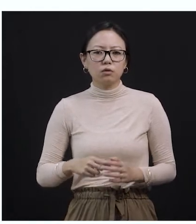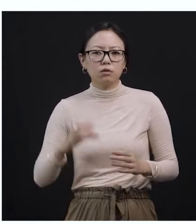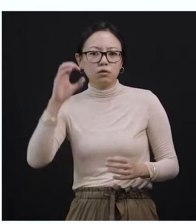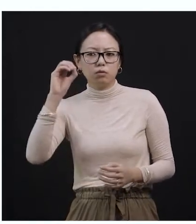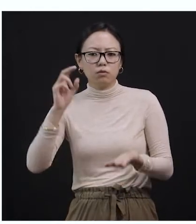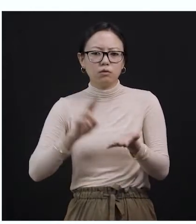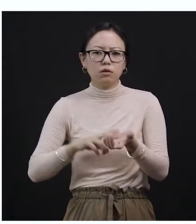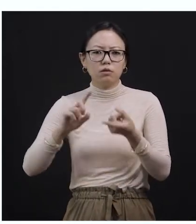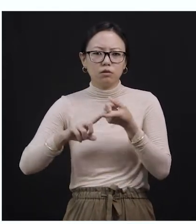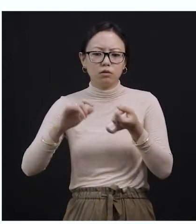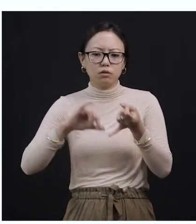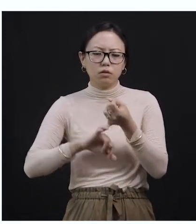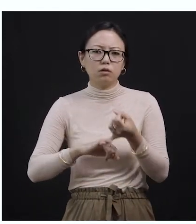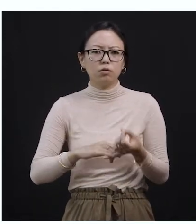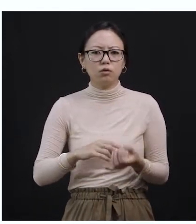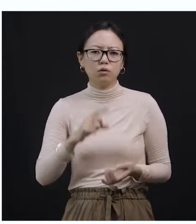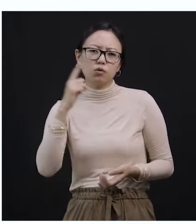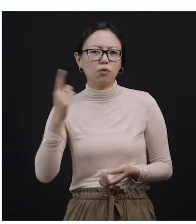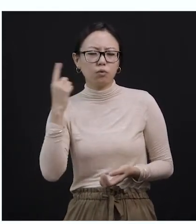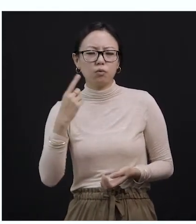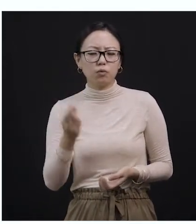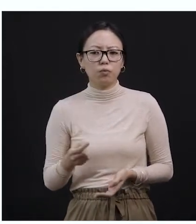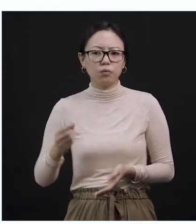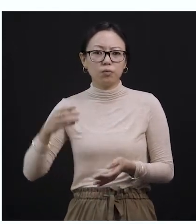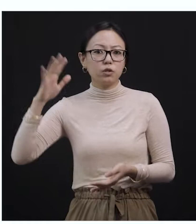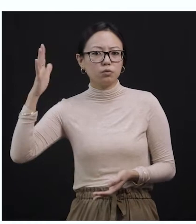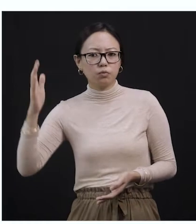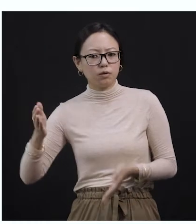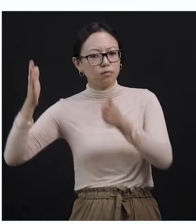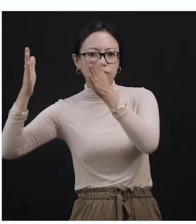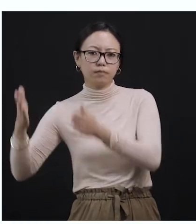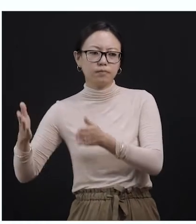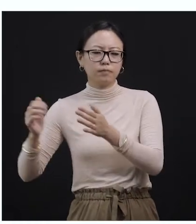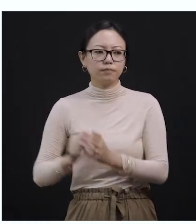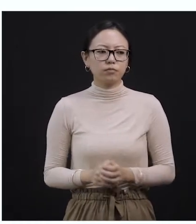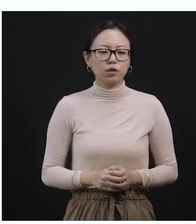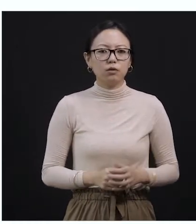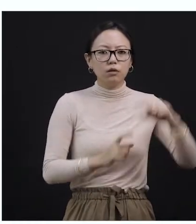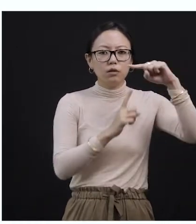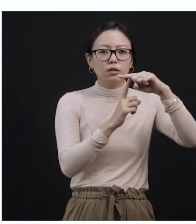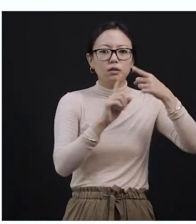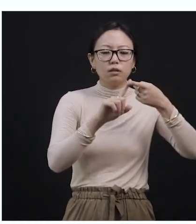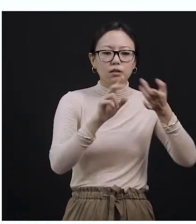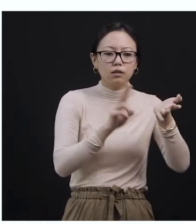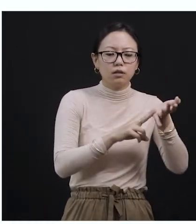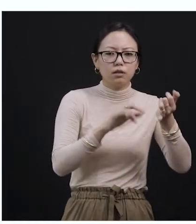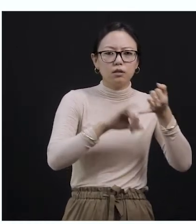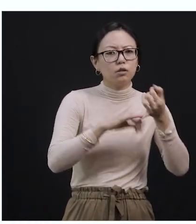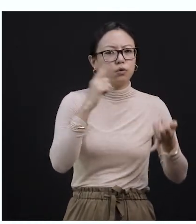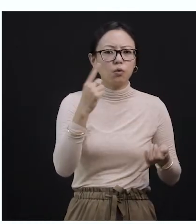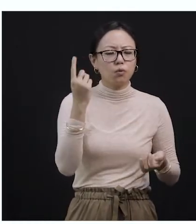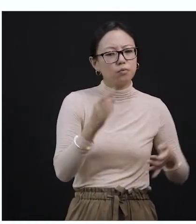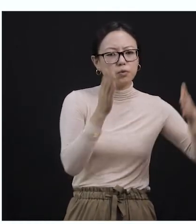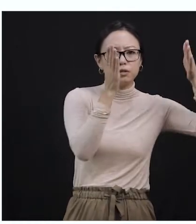Okay? And the number 1, it is in tens place. So the tens place is always on